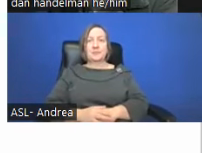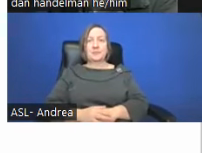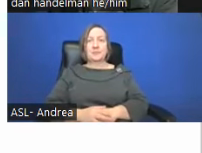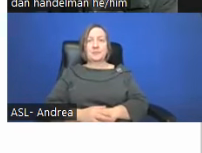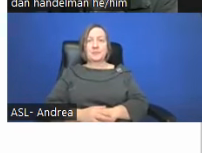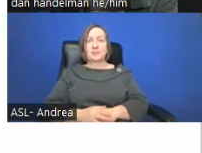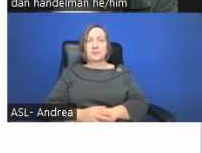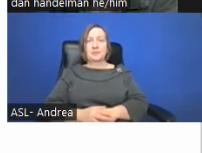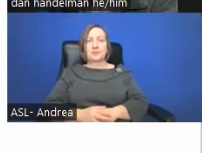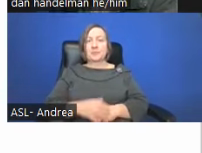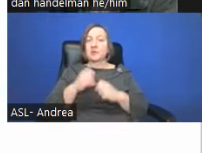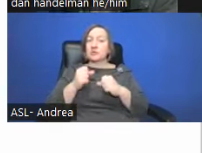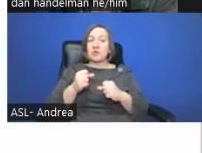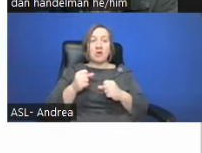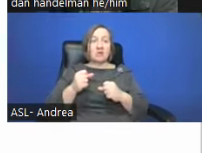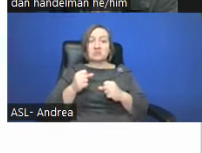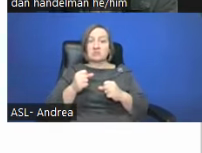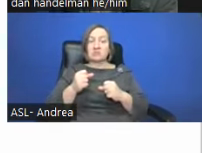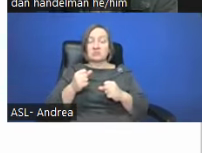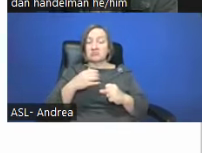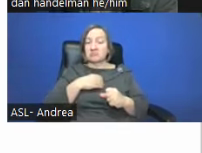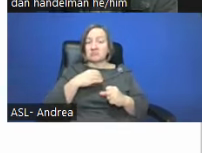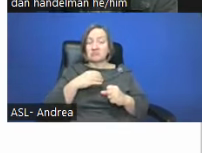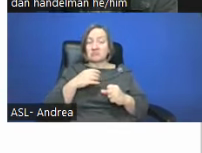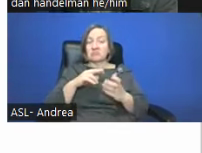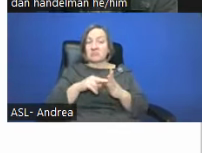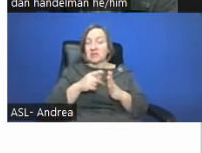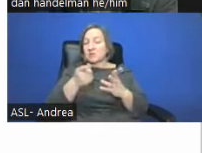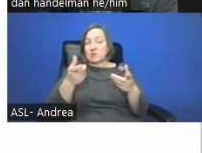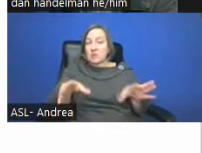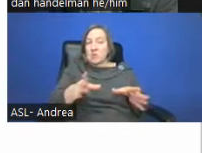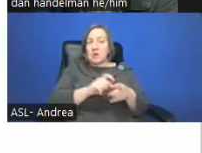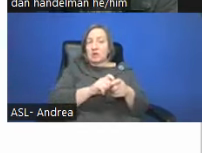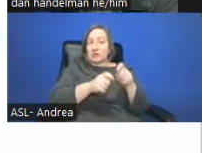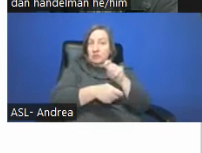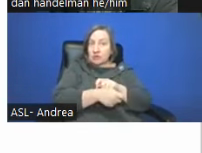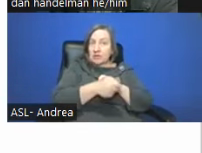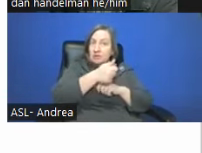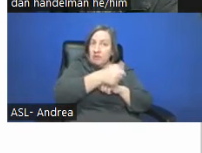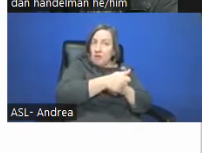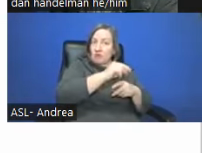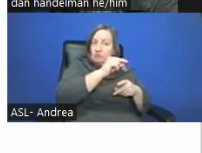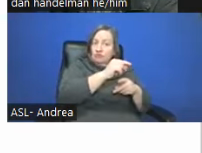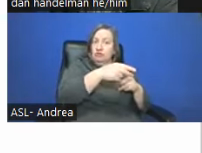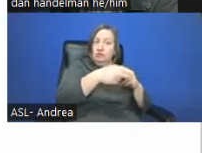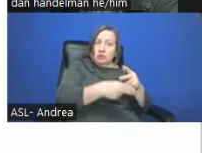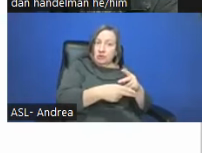is there strong opposition to changing these to G and H?